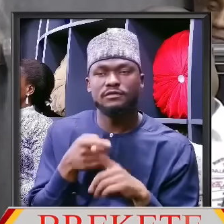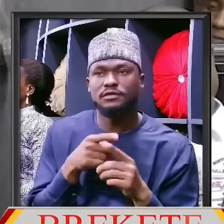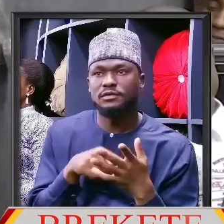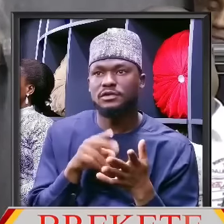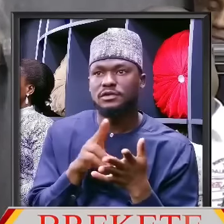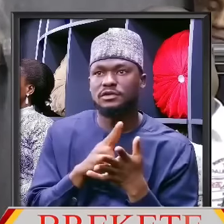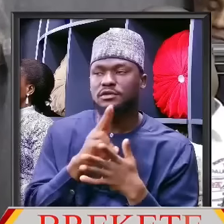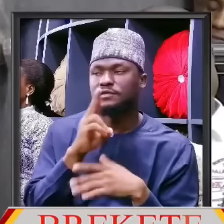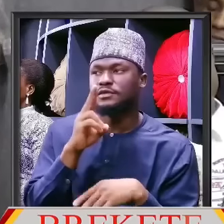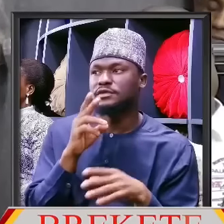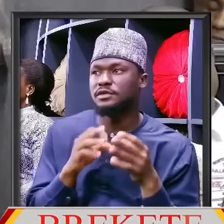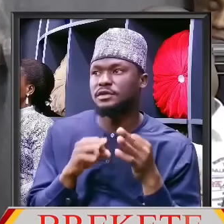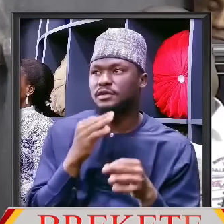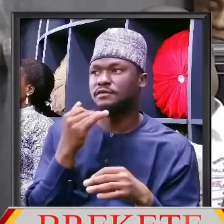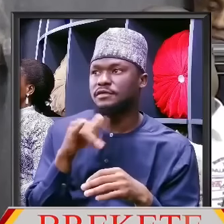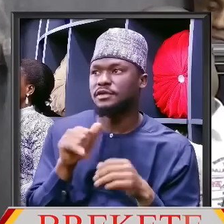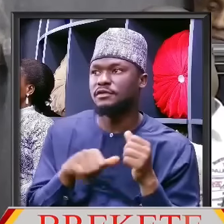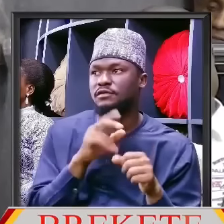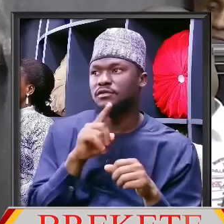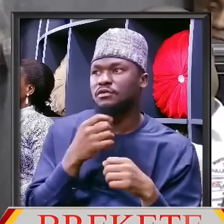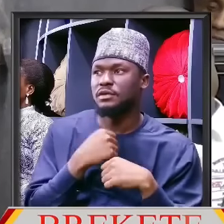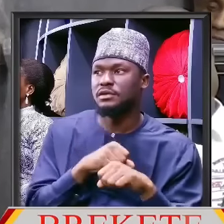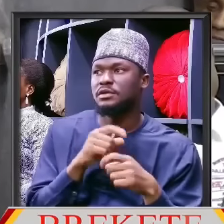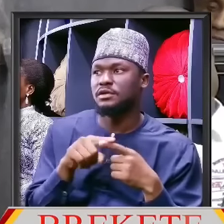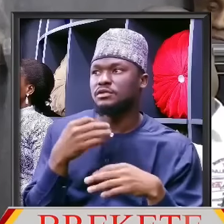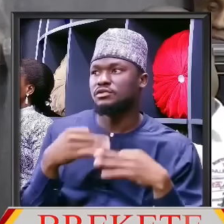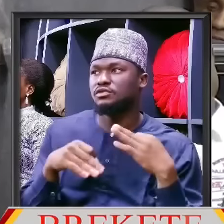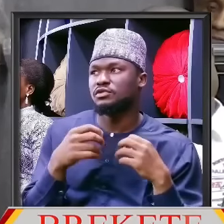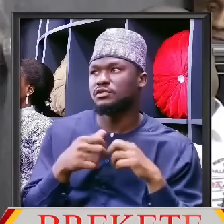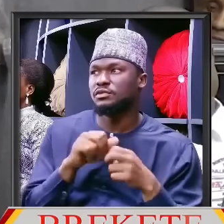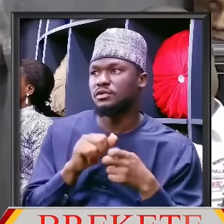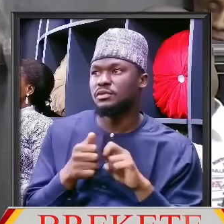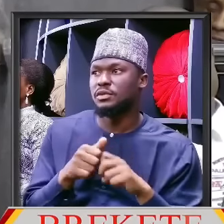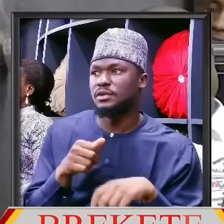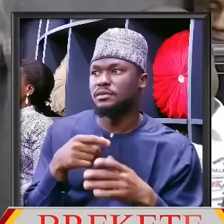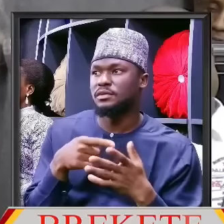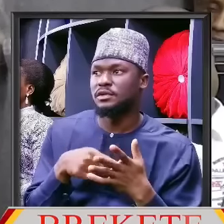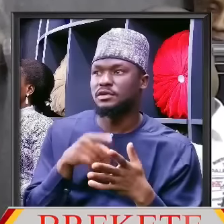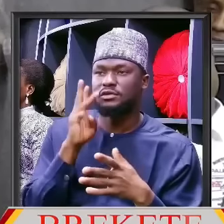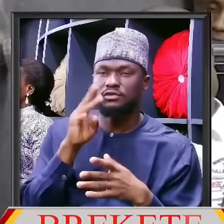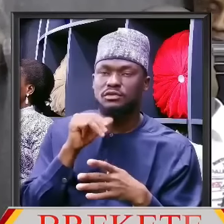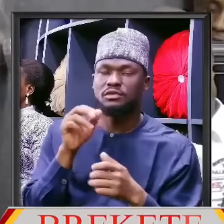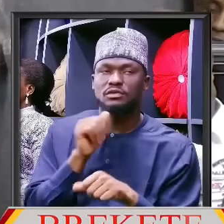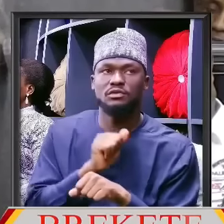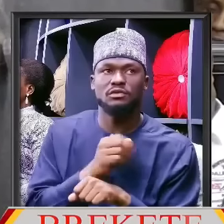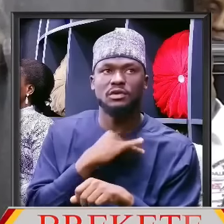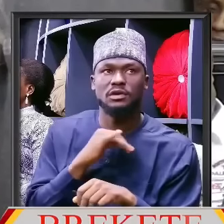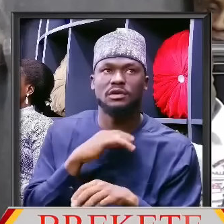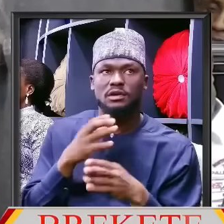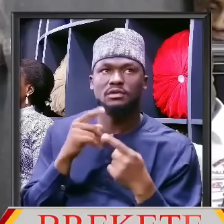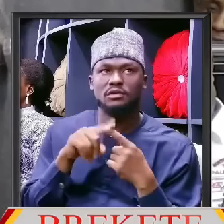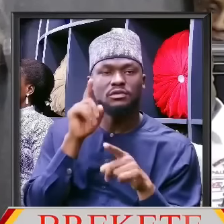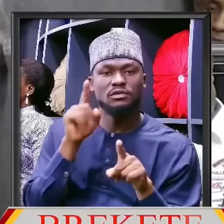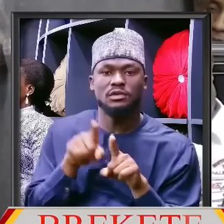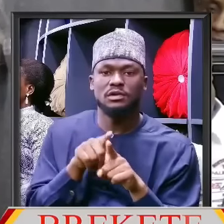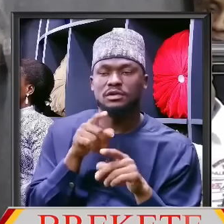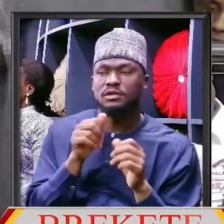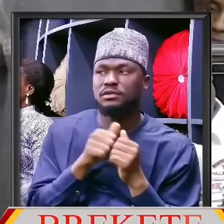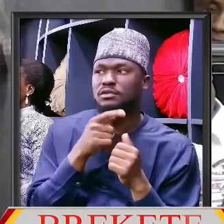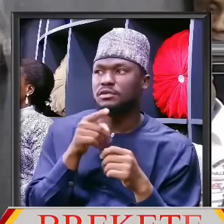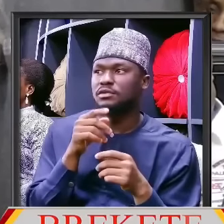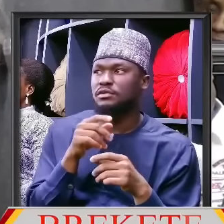University. If they follow one side, take judge case, you know the work. And I want to agree with you completely